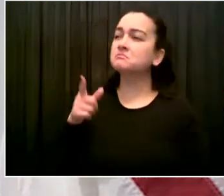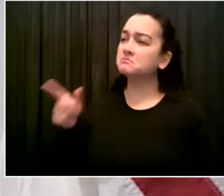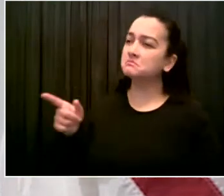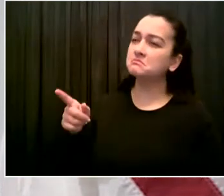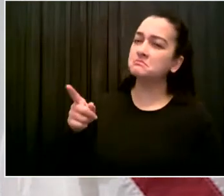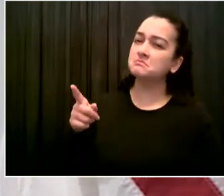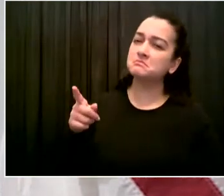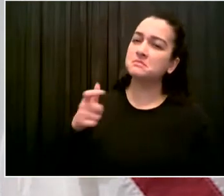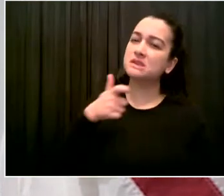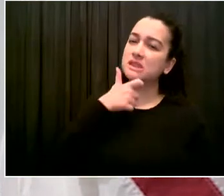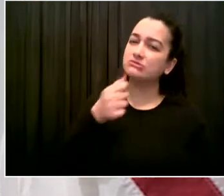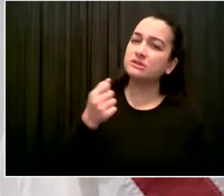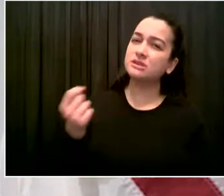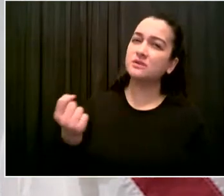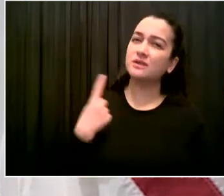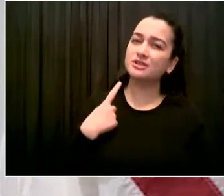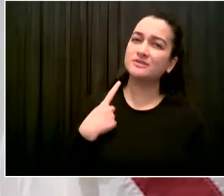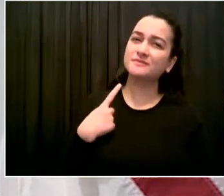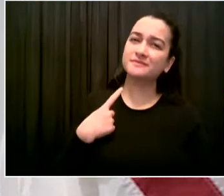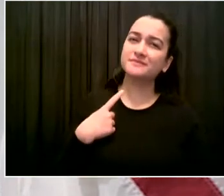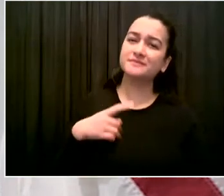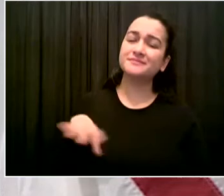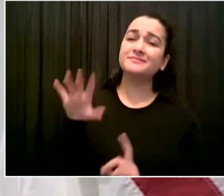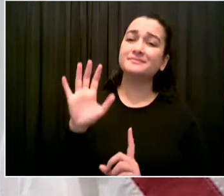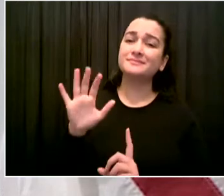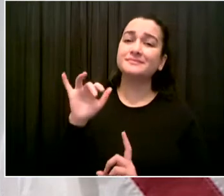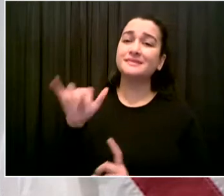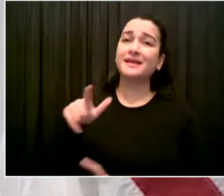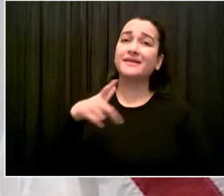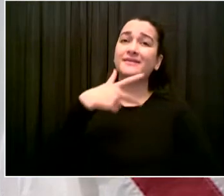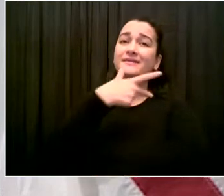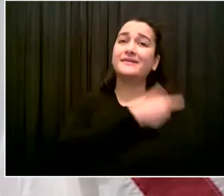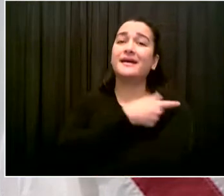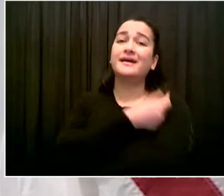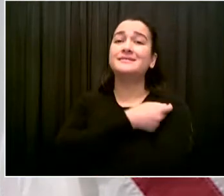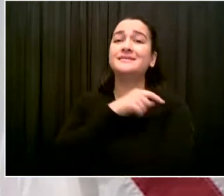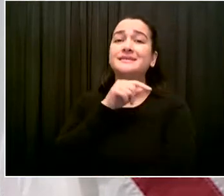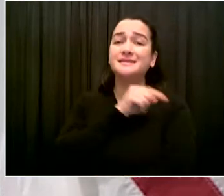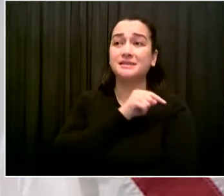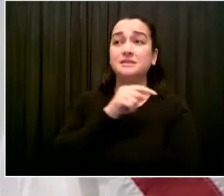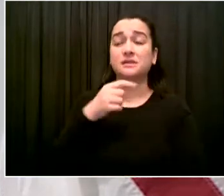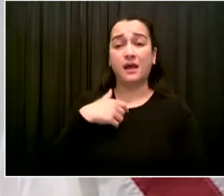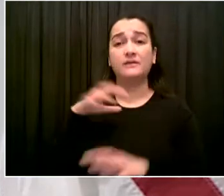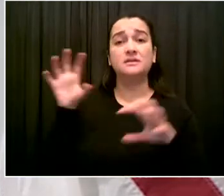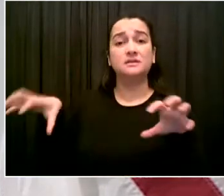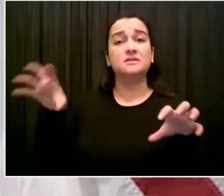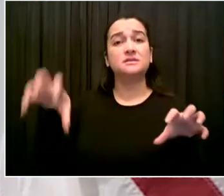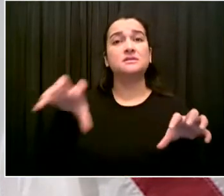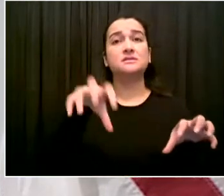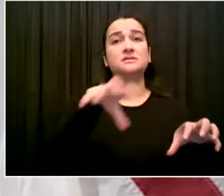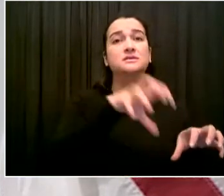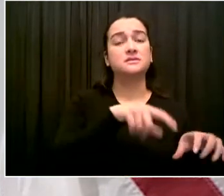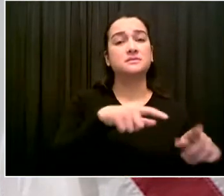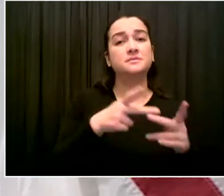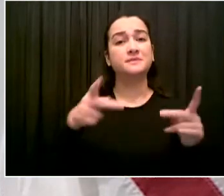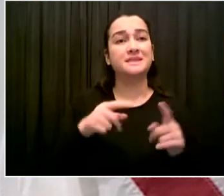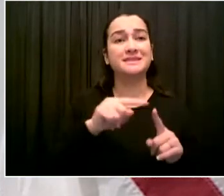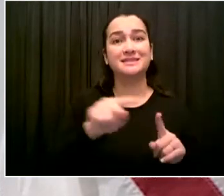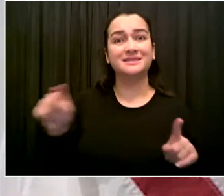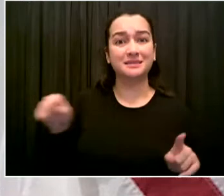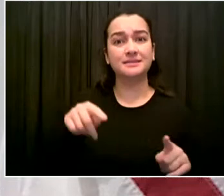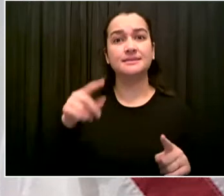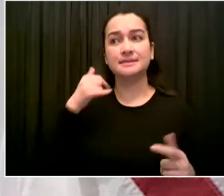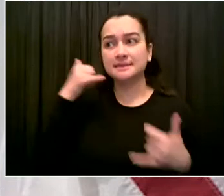stay connected to the grassroots. We're working with community-based organizations, faith organizations, elected officials, you name